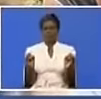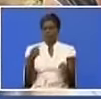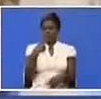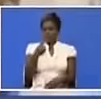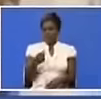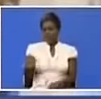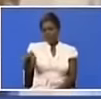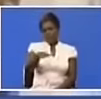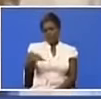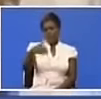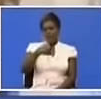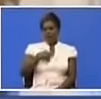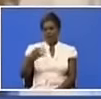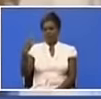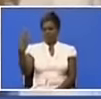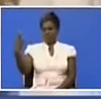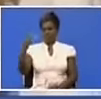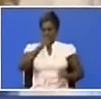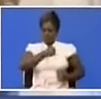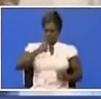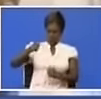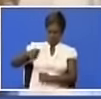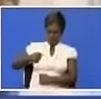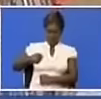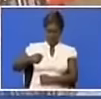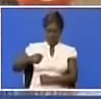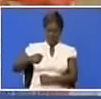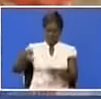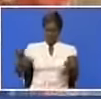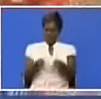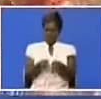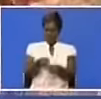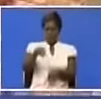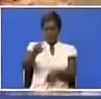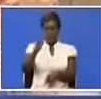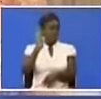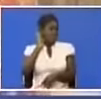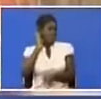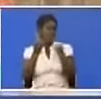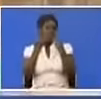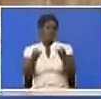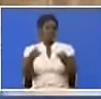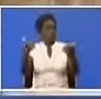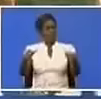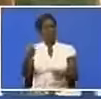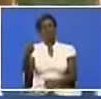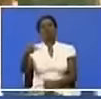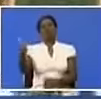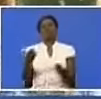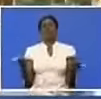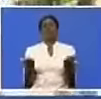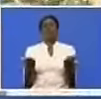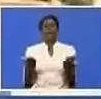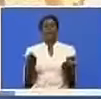the area has 3 KDF soldiers, and apart from Wilson, they still do not have information on the 2 others.